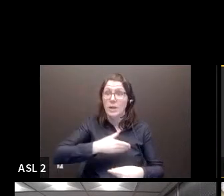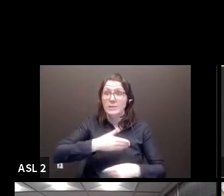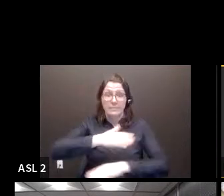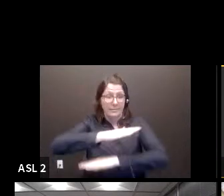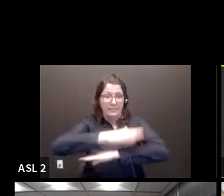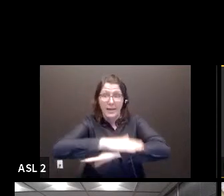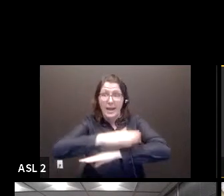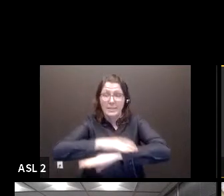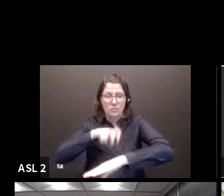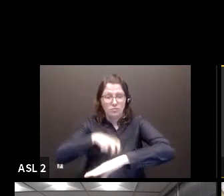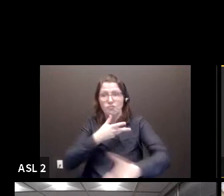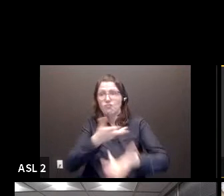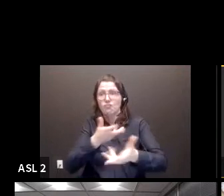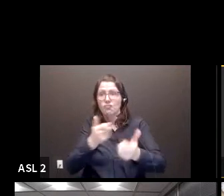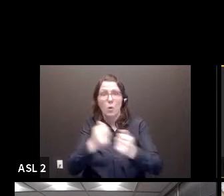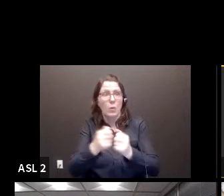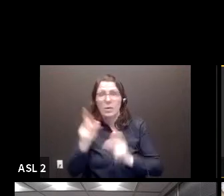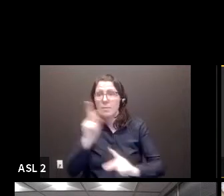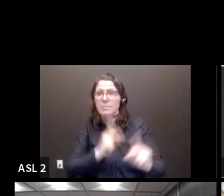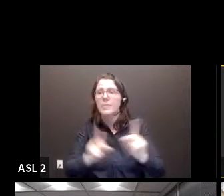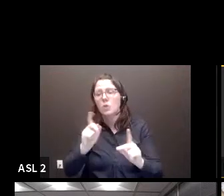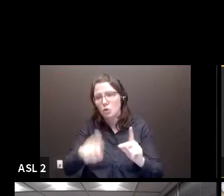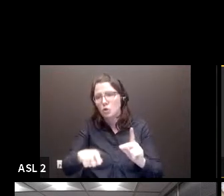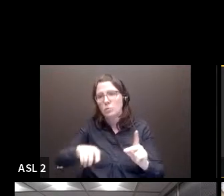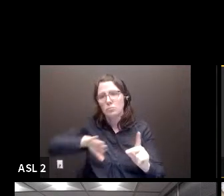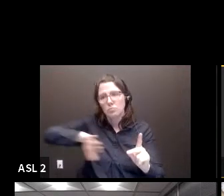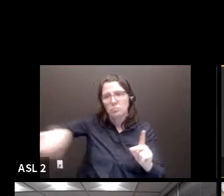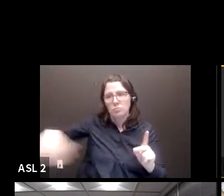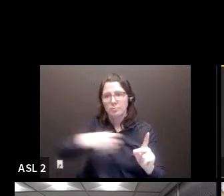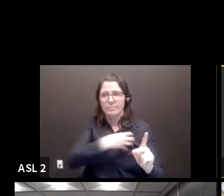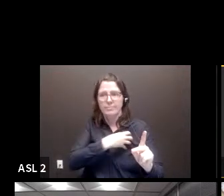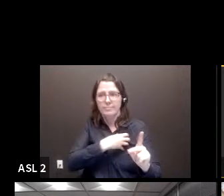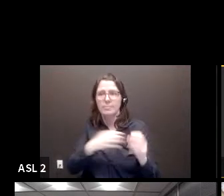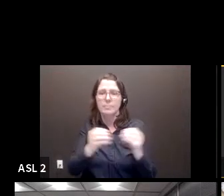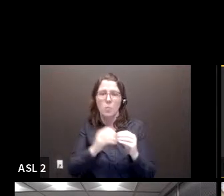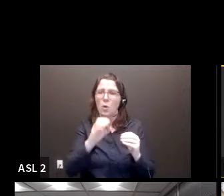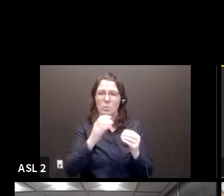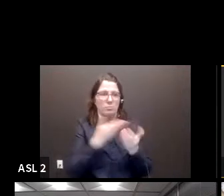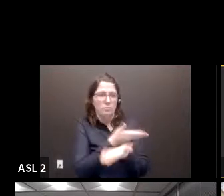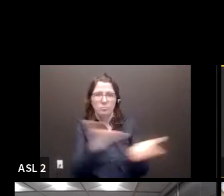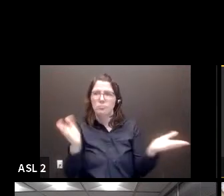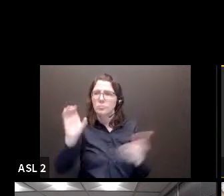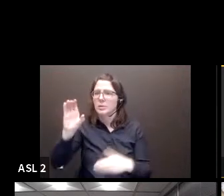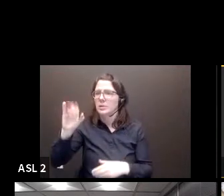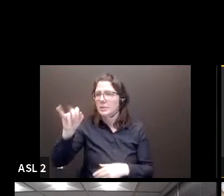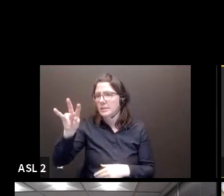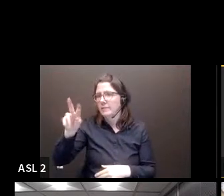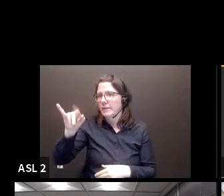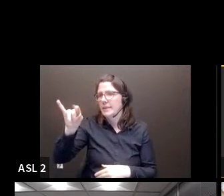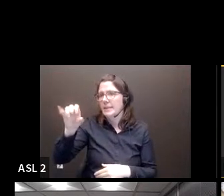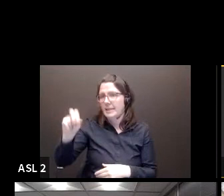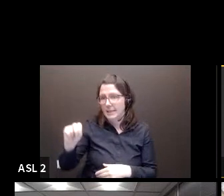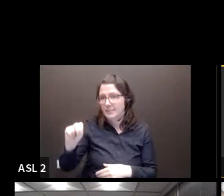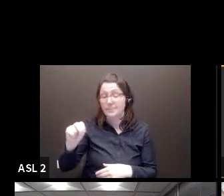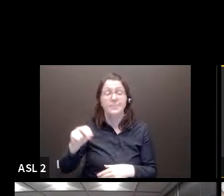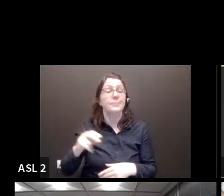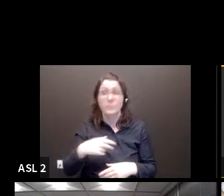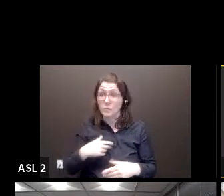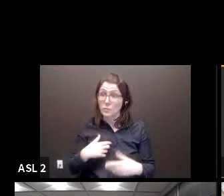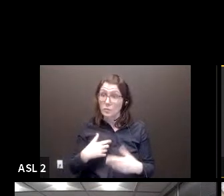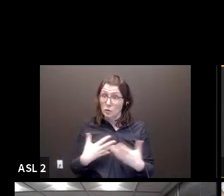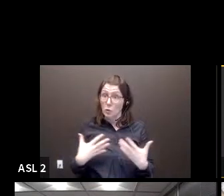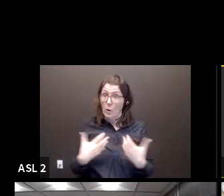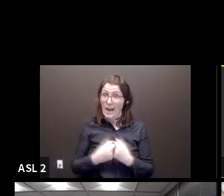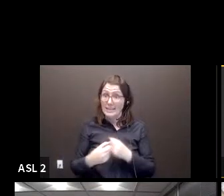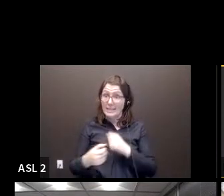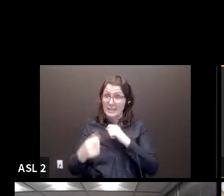2.0 version going forward and one of my recommendations was to outsource collision reporting to accident support services international